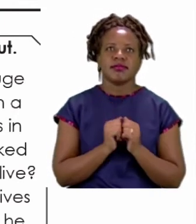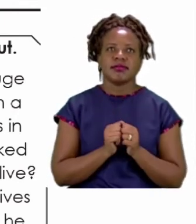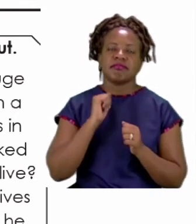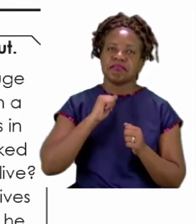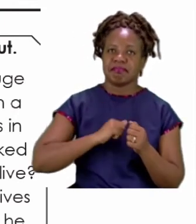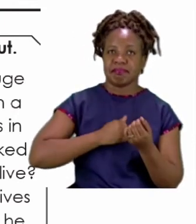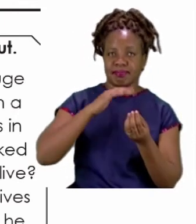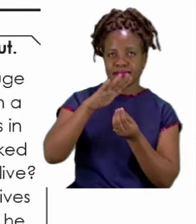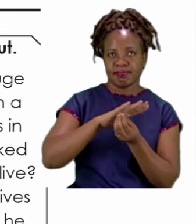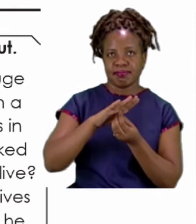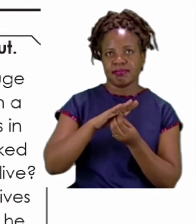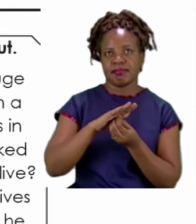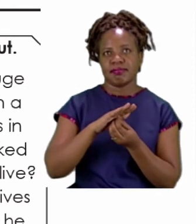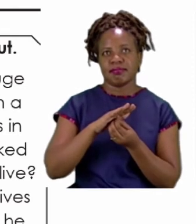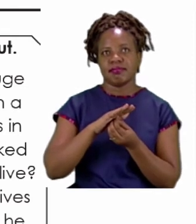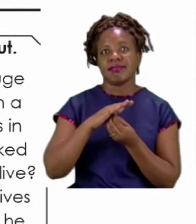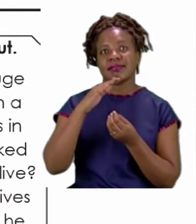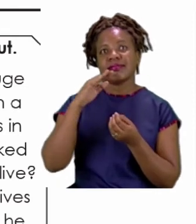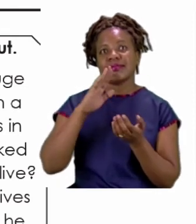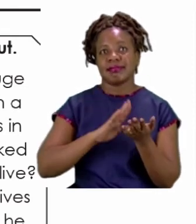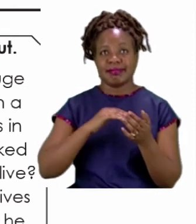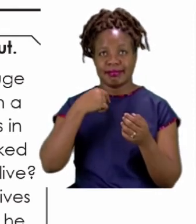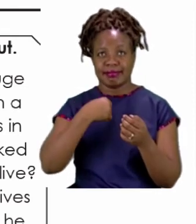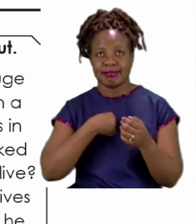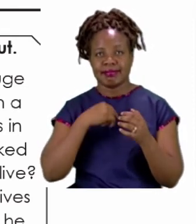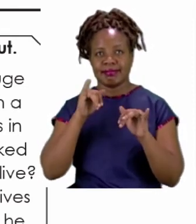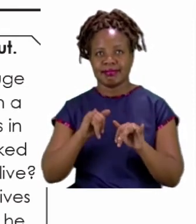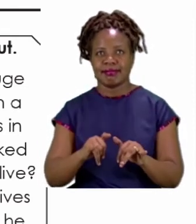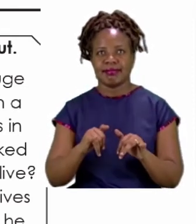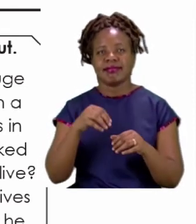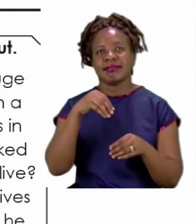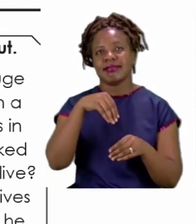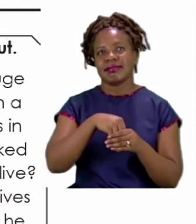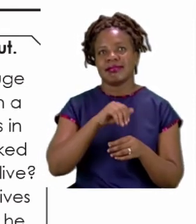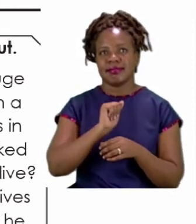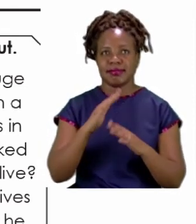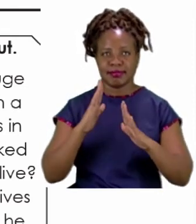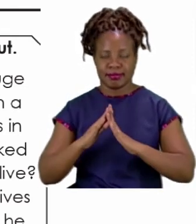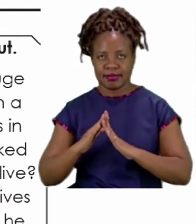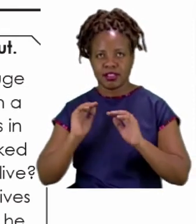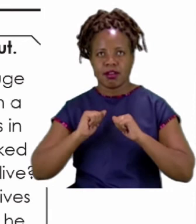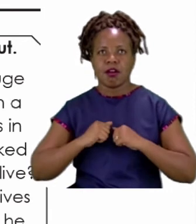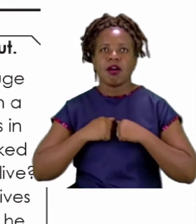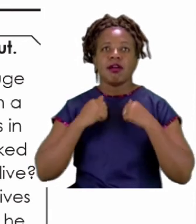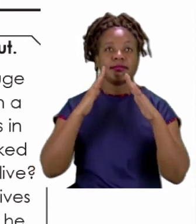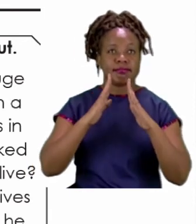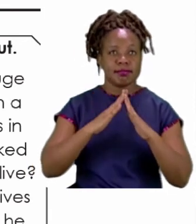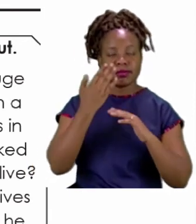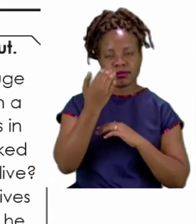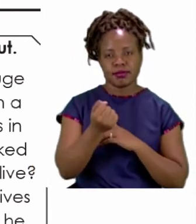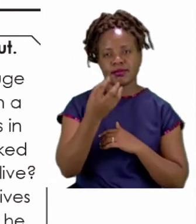My family and I live in a house. Our house has 6